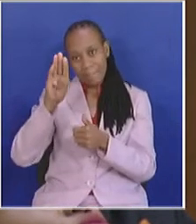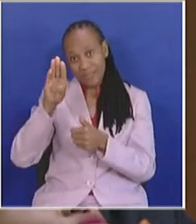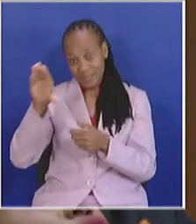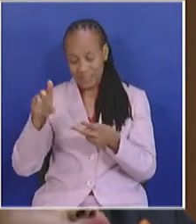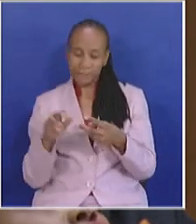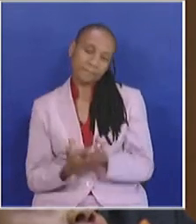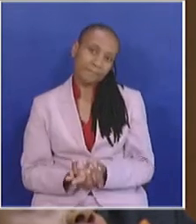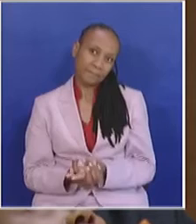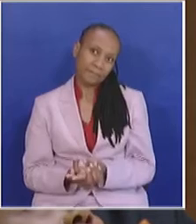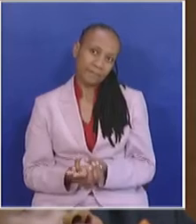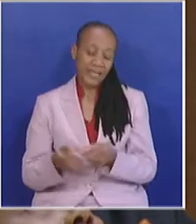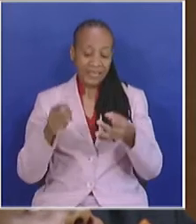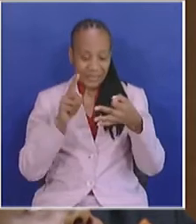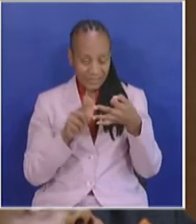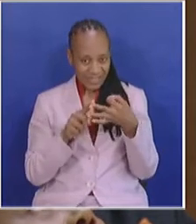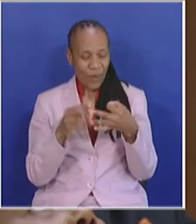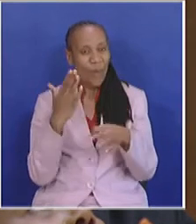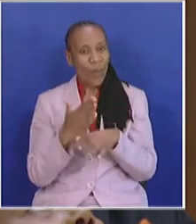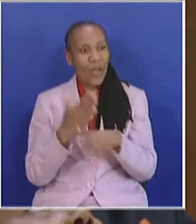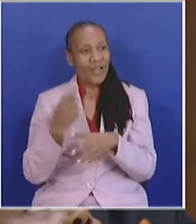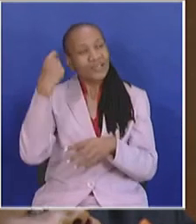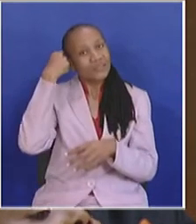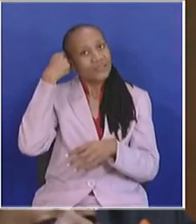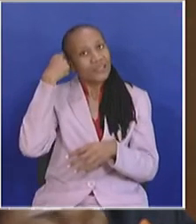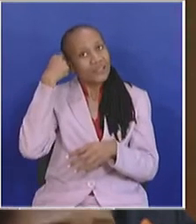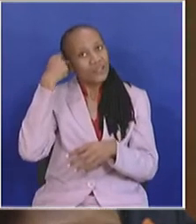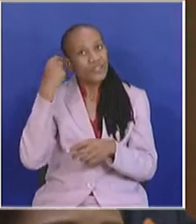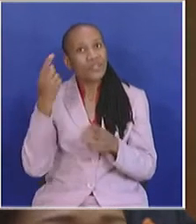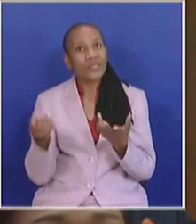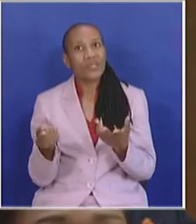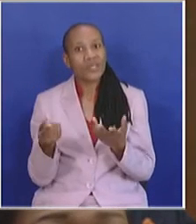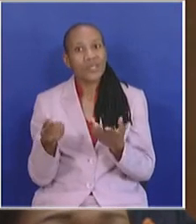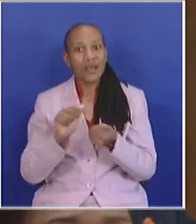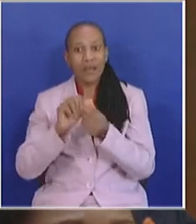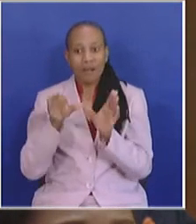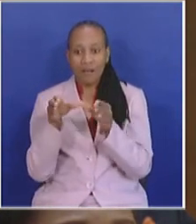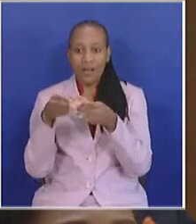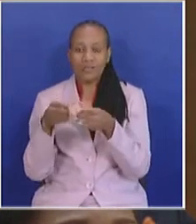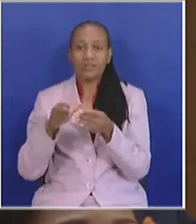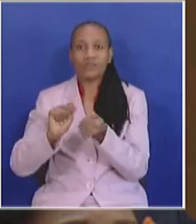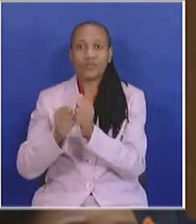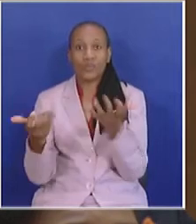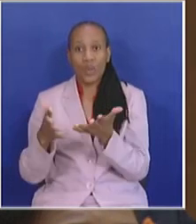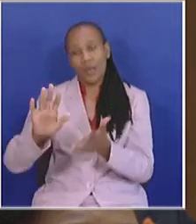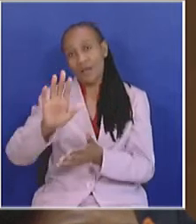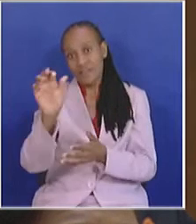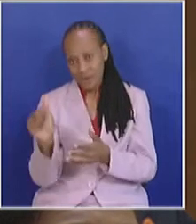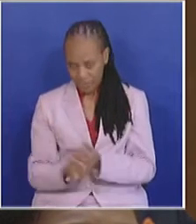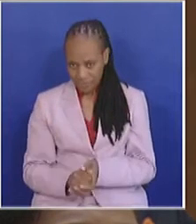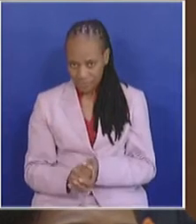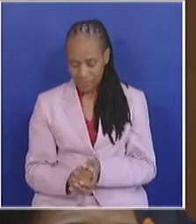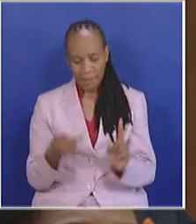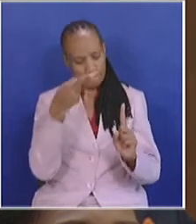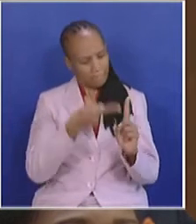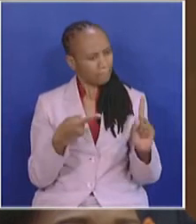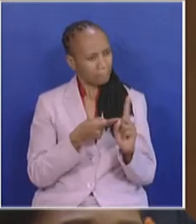served as Secretary General of the Supreme Council for Sport in Africa. Council further notes that Mvuzo